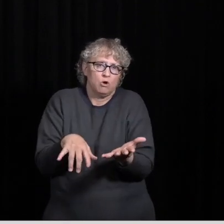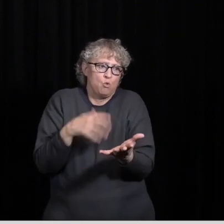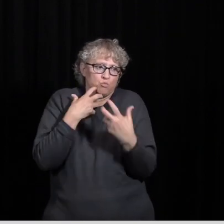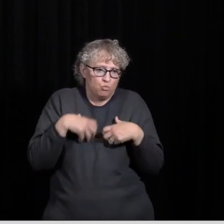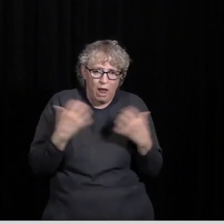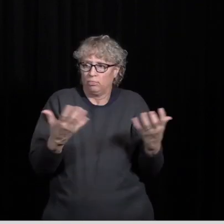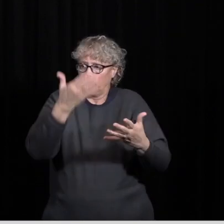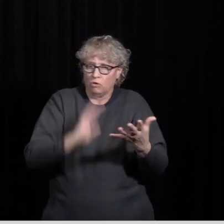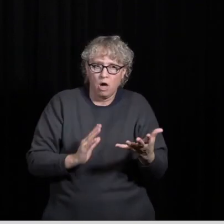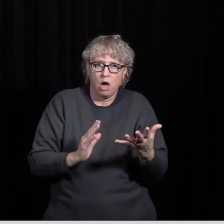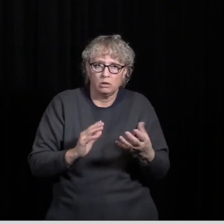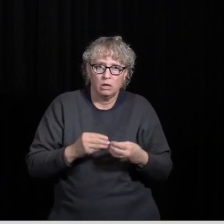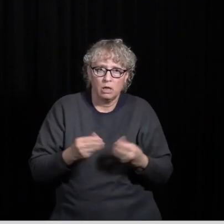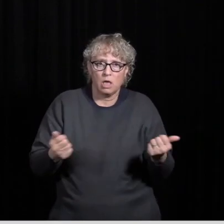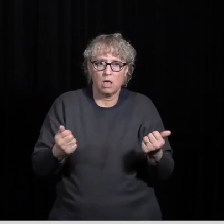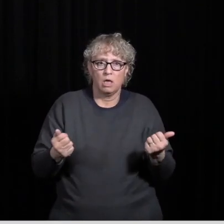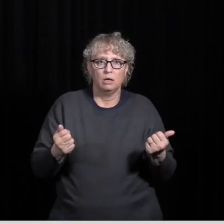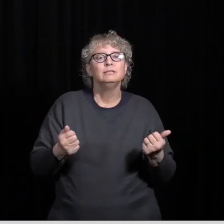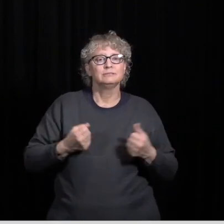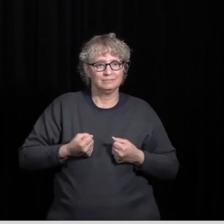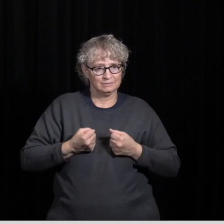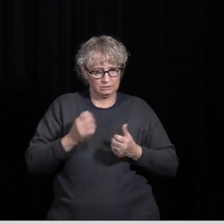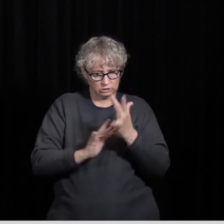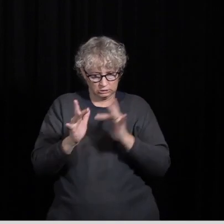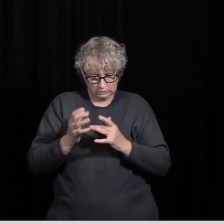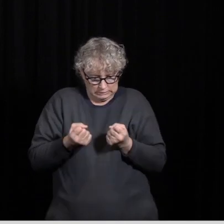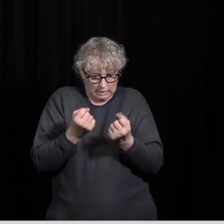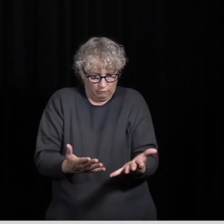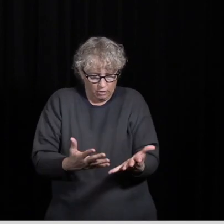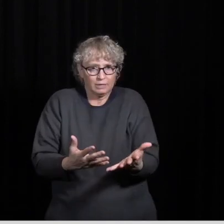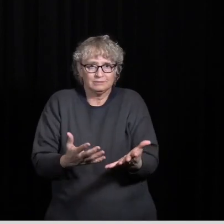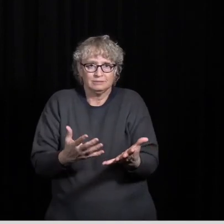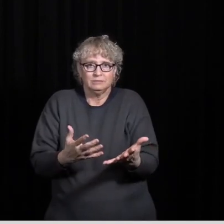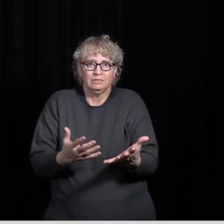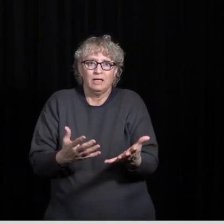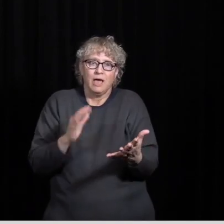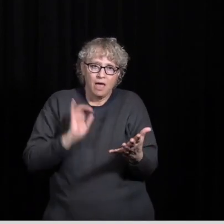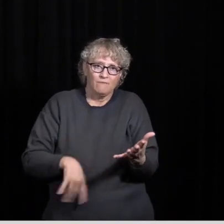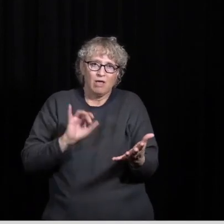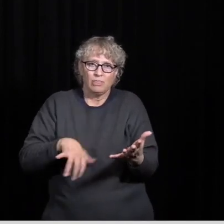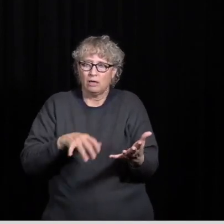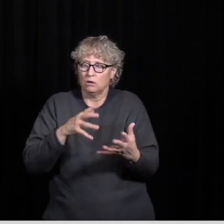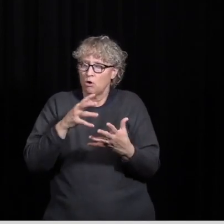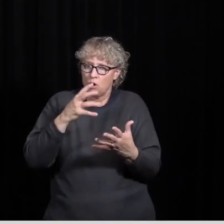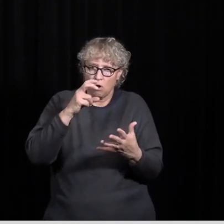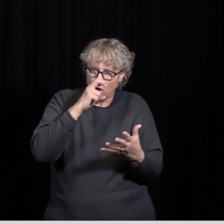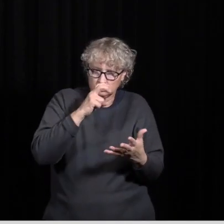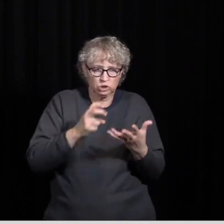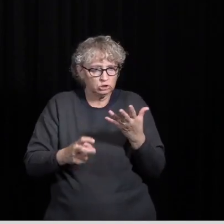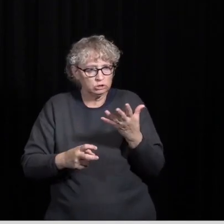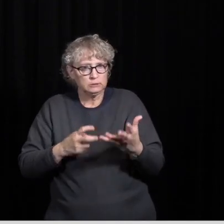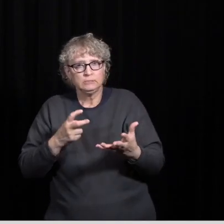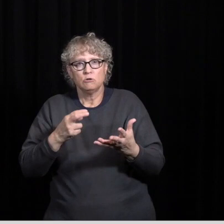Specifically, he's the sacrifice that received the wrath of God. So the harsh punishment that God directs towards sinners, towards the unrighteous,